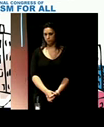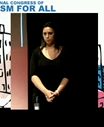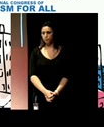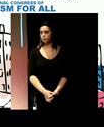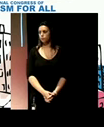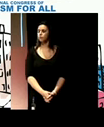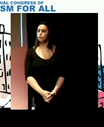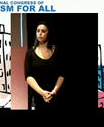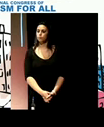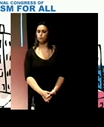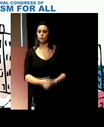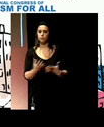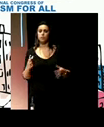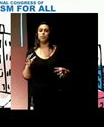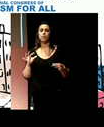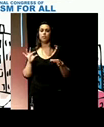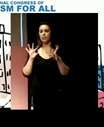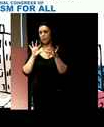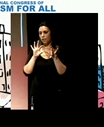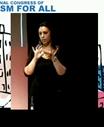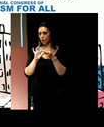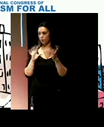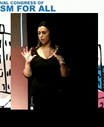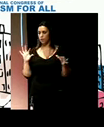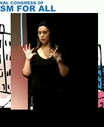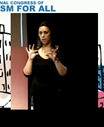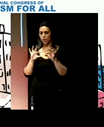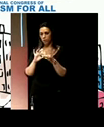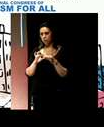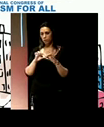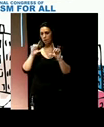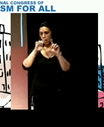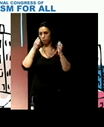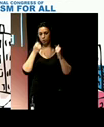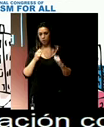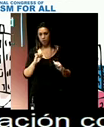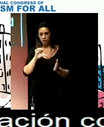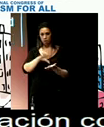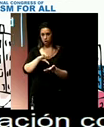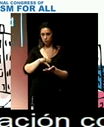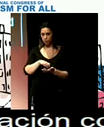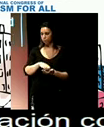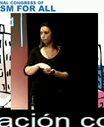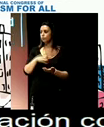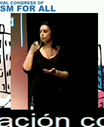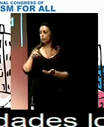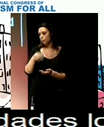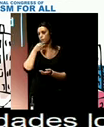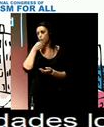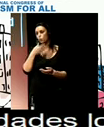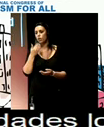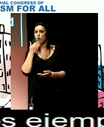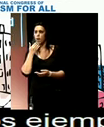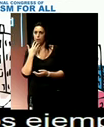public, we have also a very good example. I hope you have been heard of